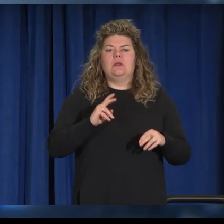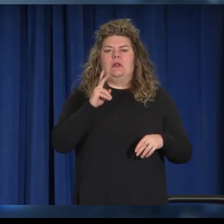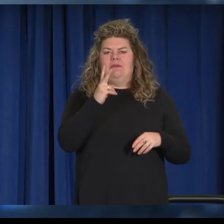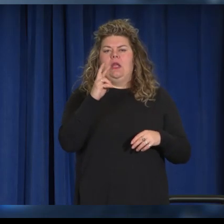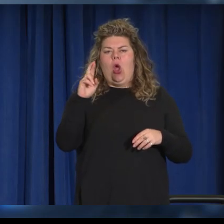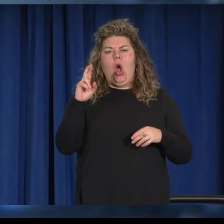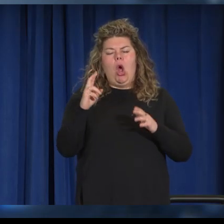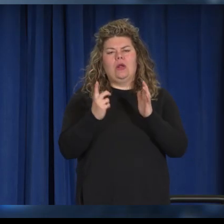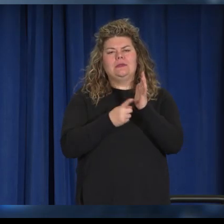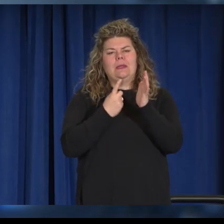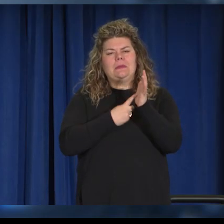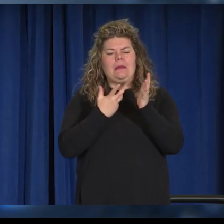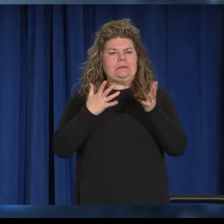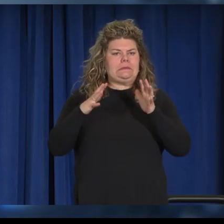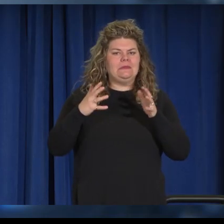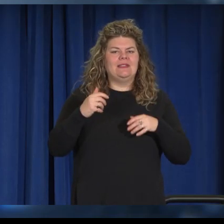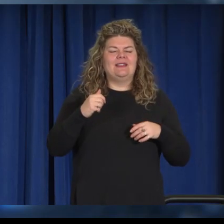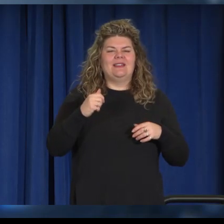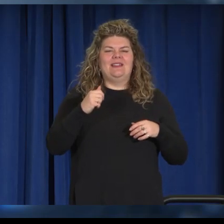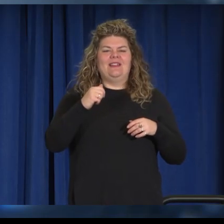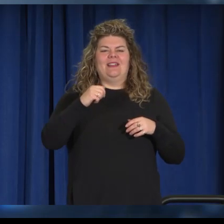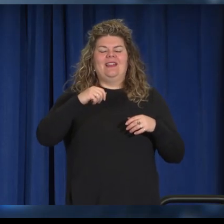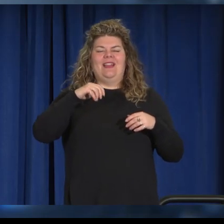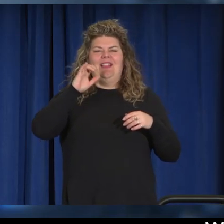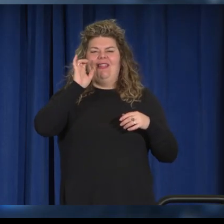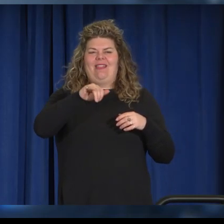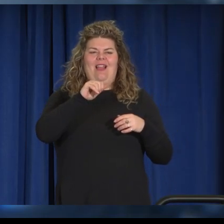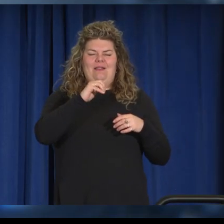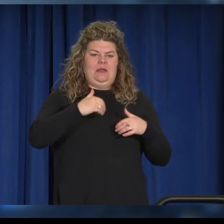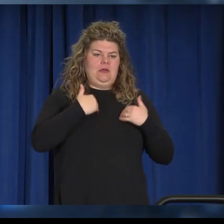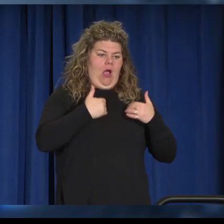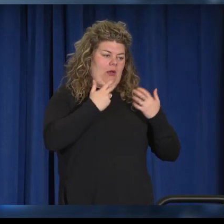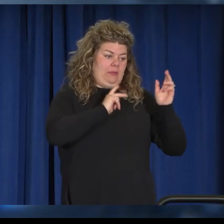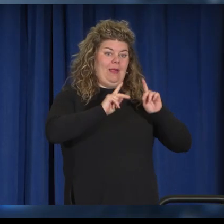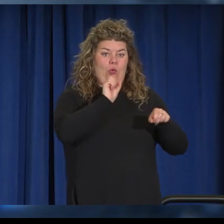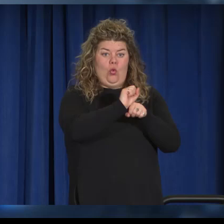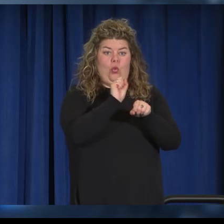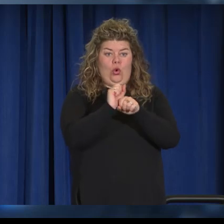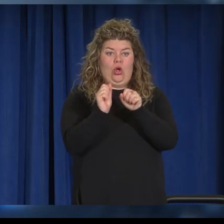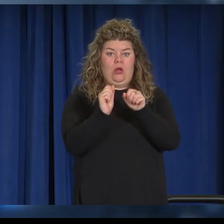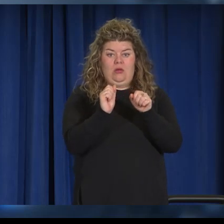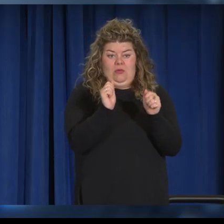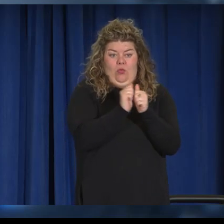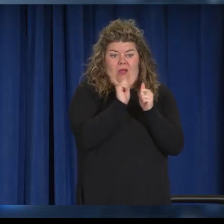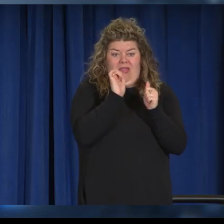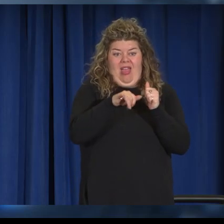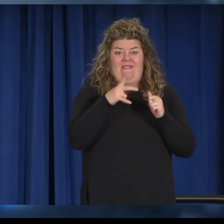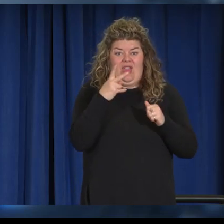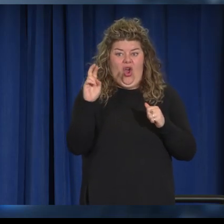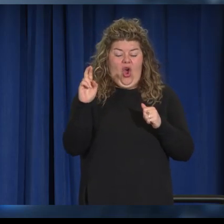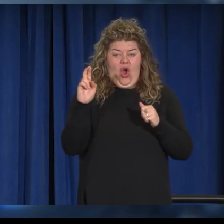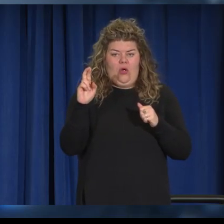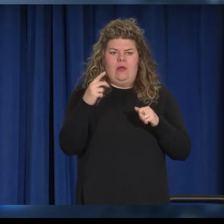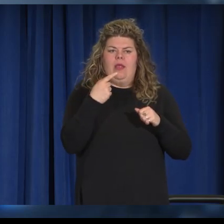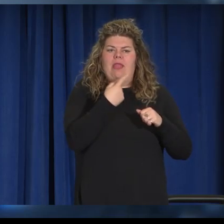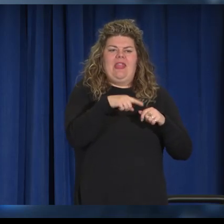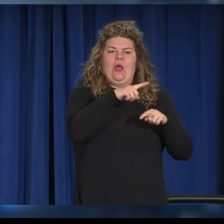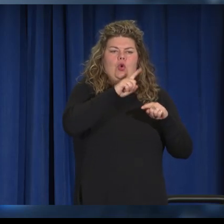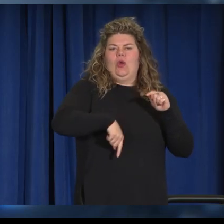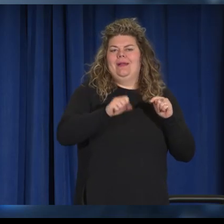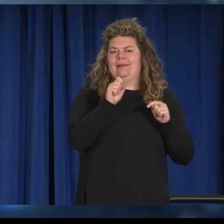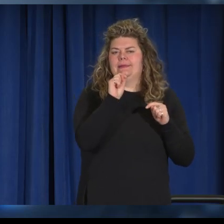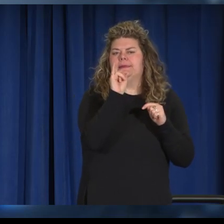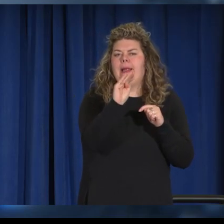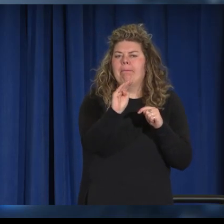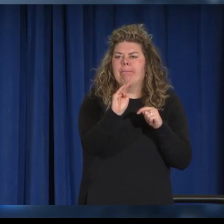quite an overwhelming experience. We found that that the young people we're working with couldn't stim to regulate